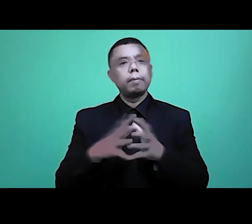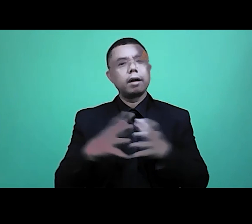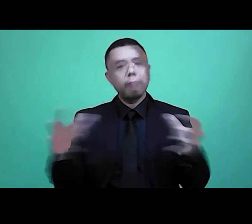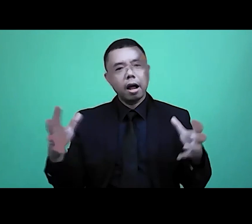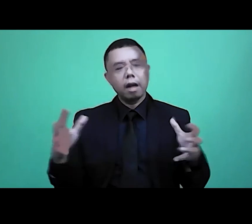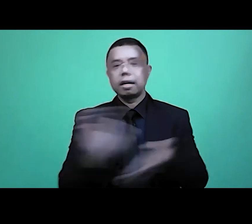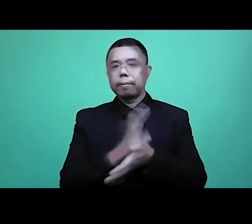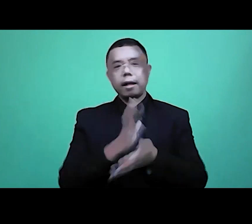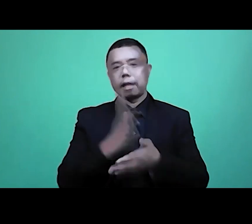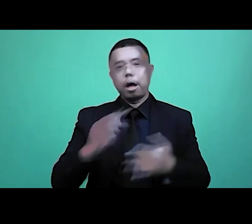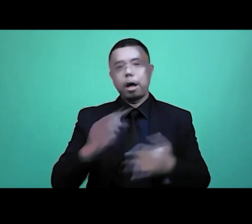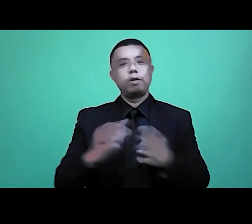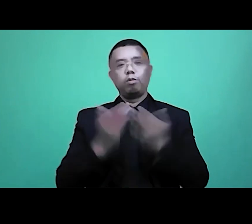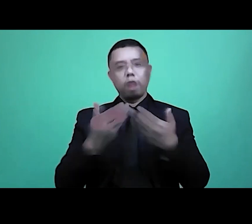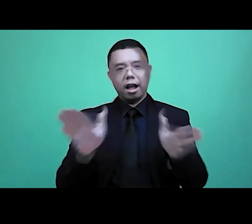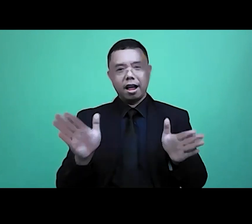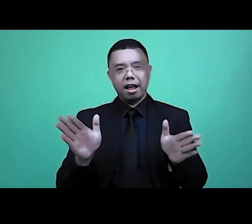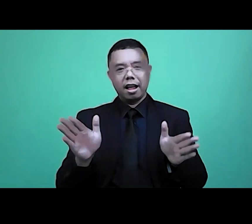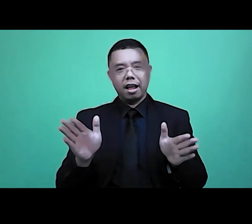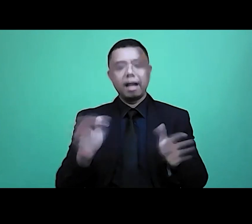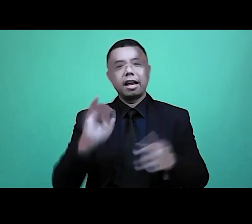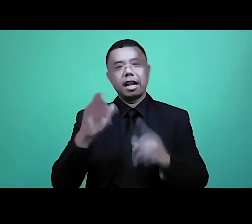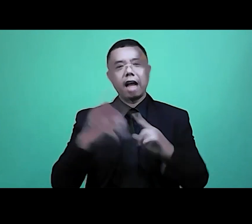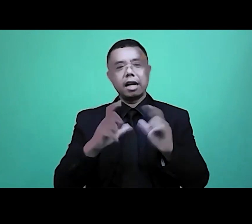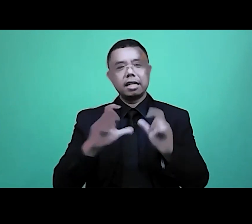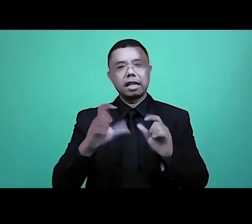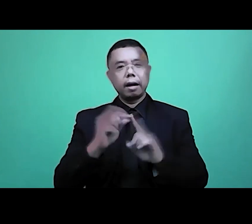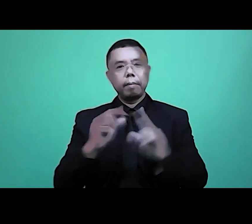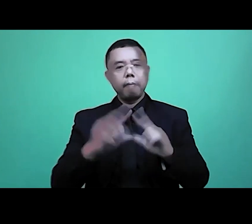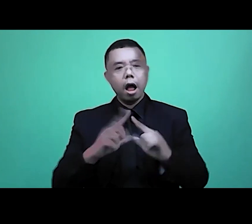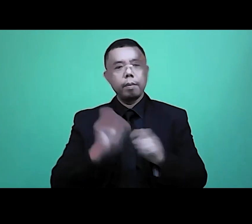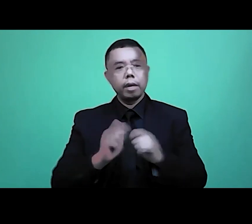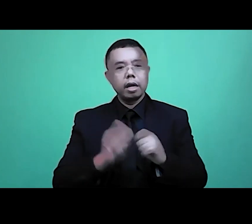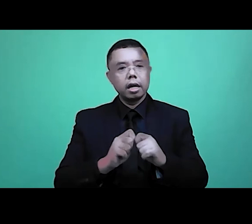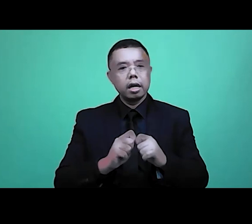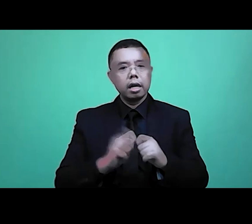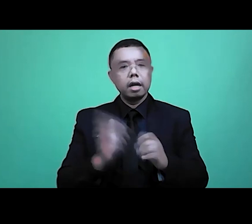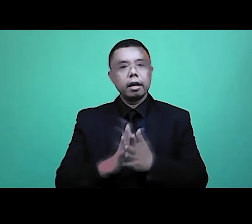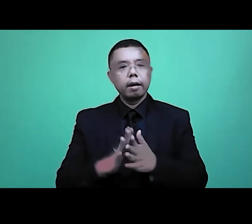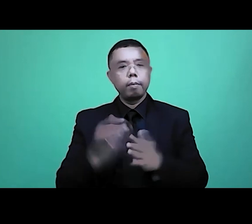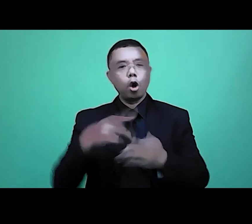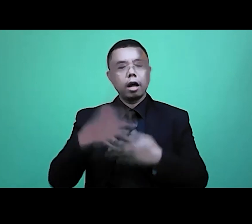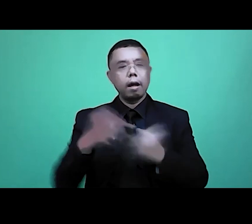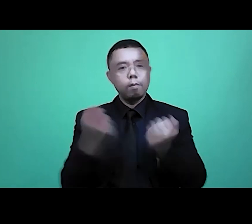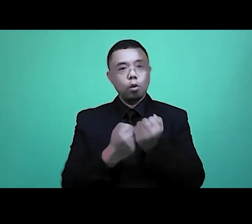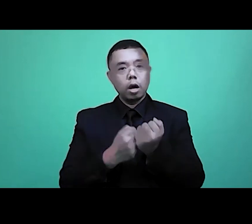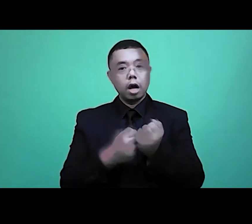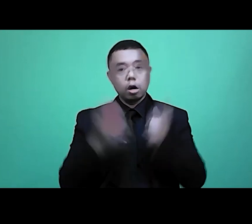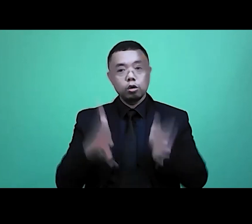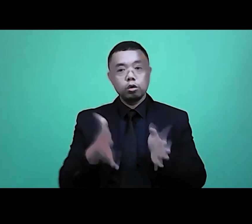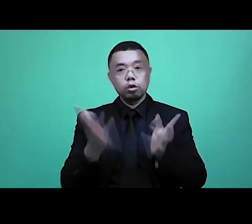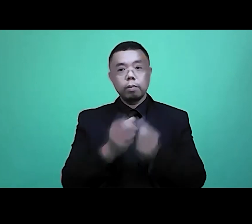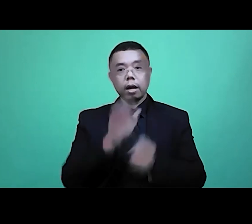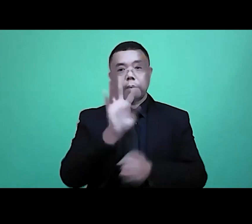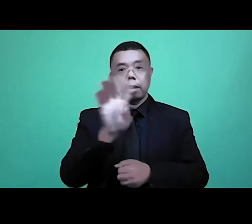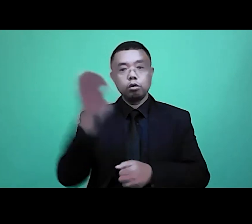IASEPA also includes a program of targeted support worth $40 million over 5 years to develop and grow partnerships between Indonesian